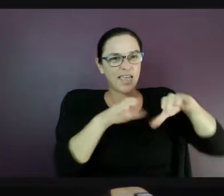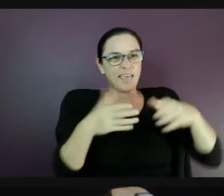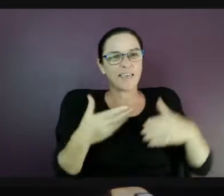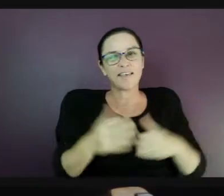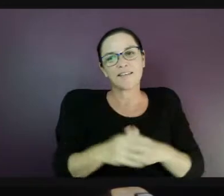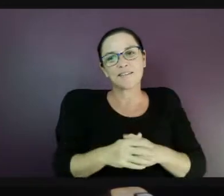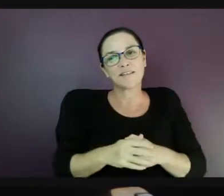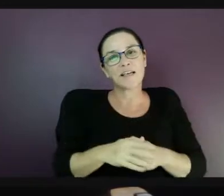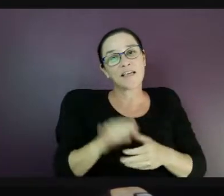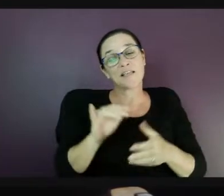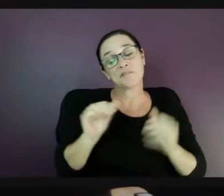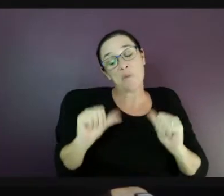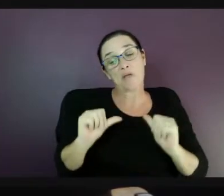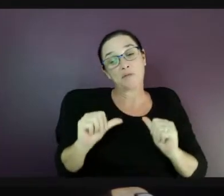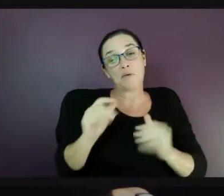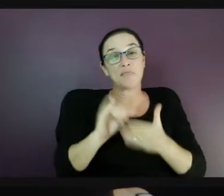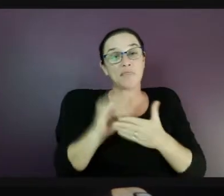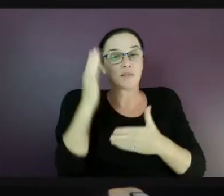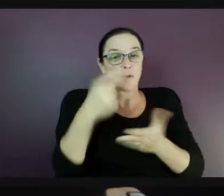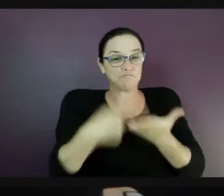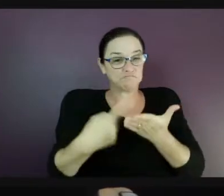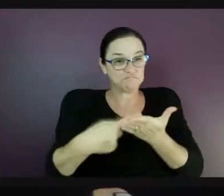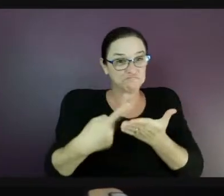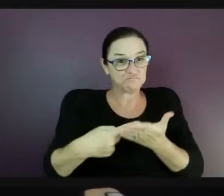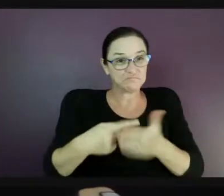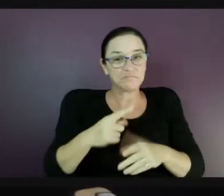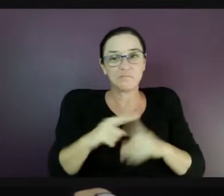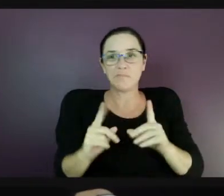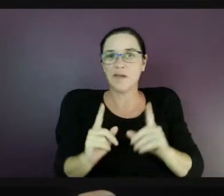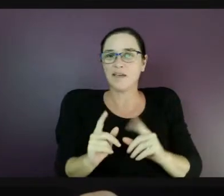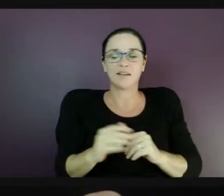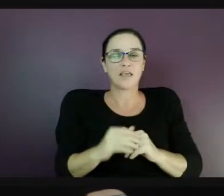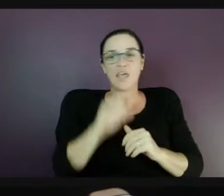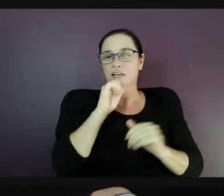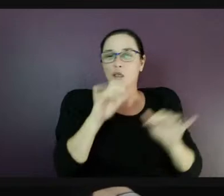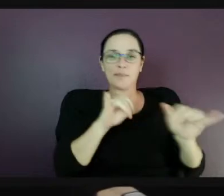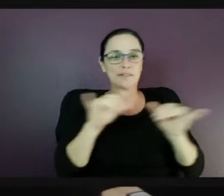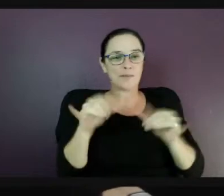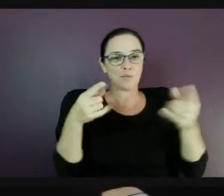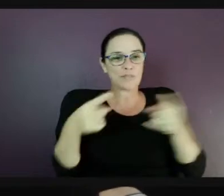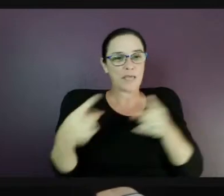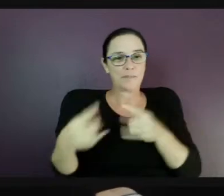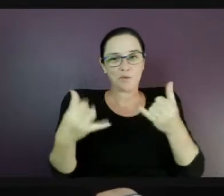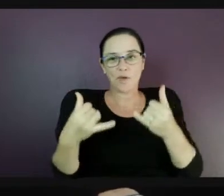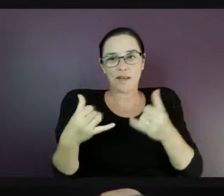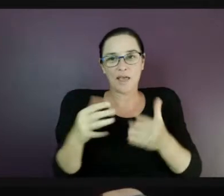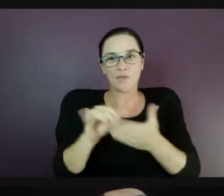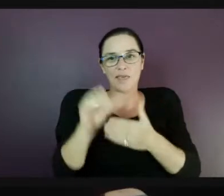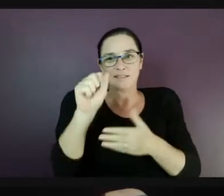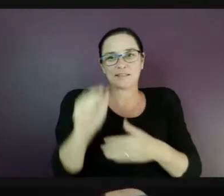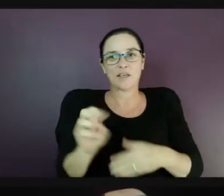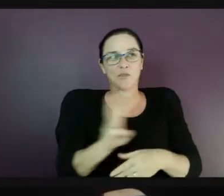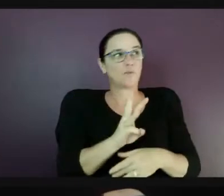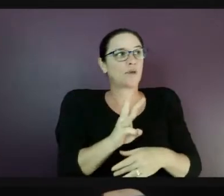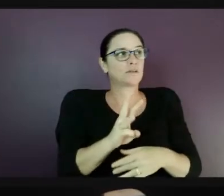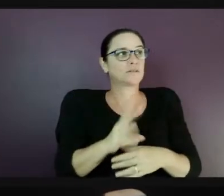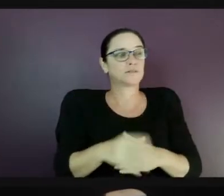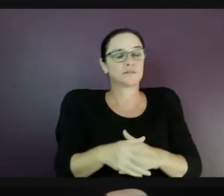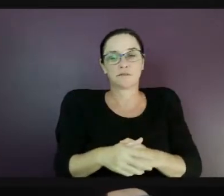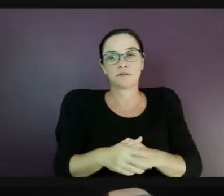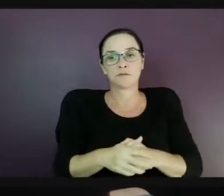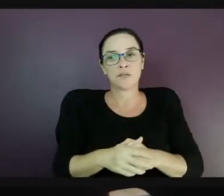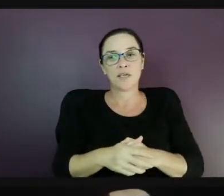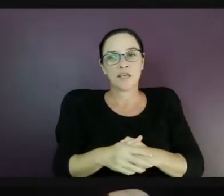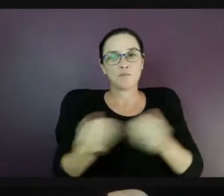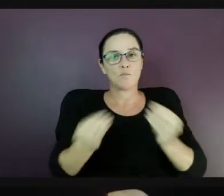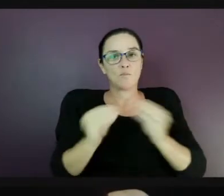talking about this stuff. But it really is different as far as what we're seeing, as far as how open that southwest rift and south flank seems to be down